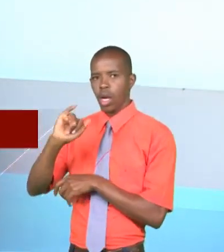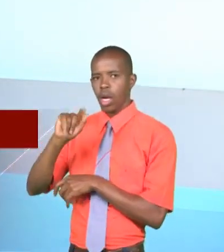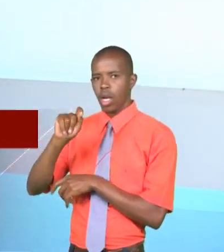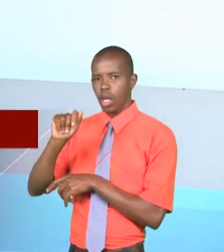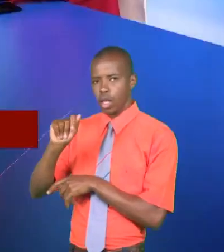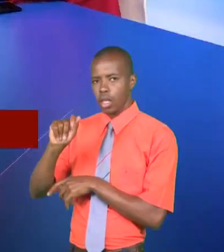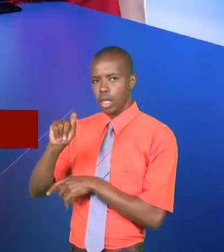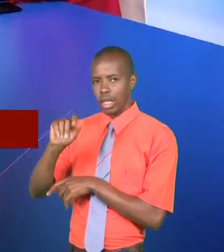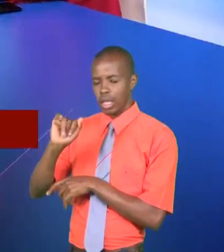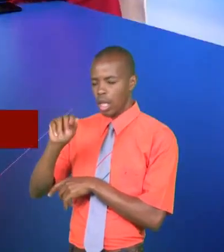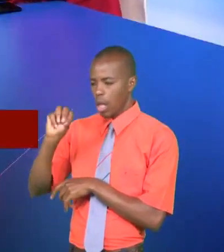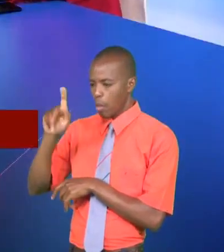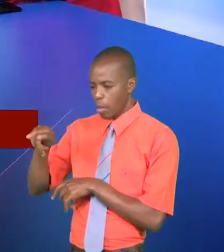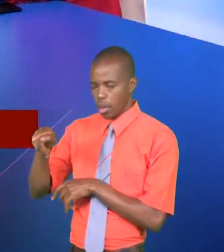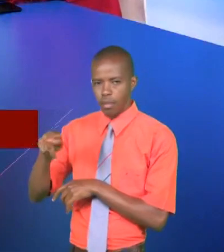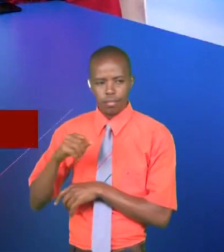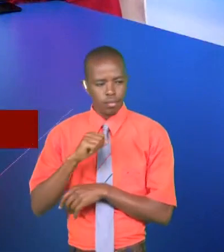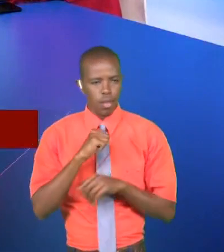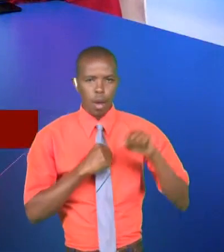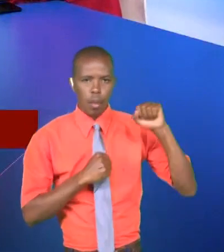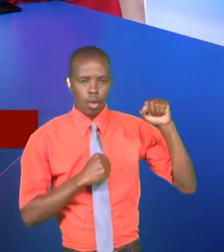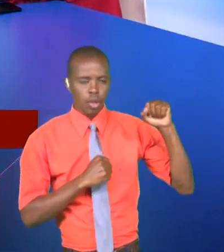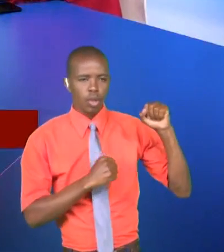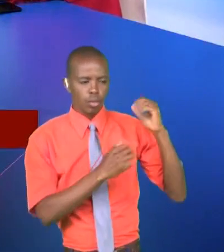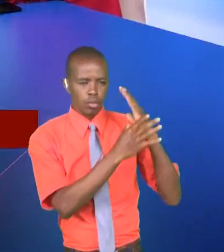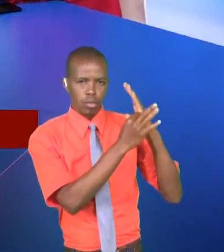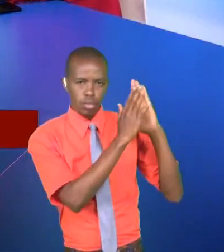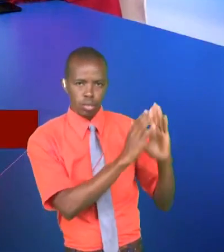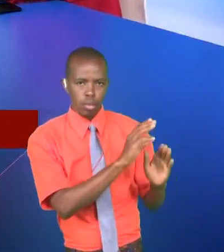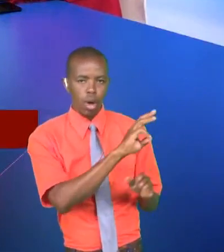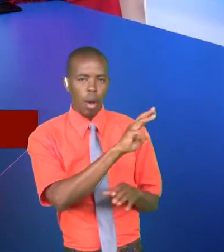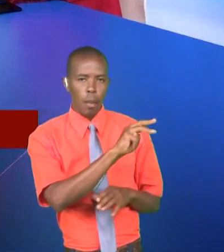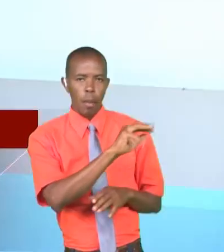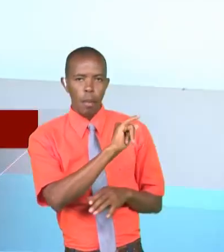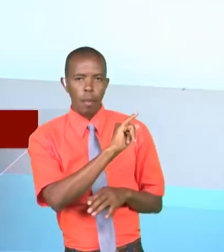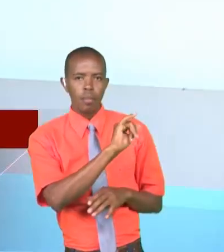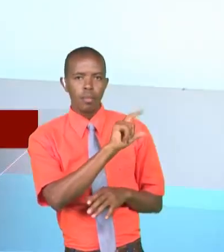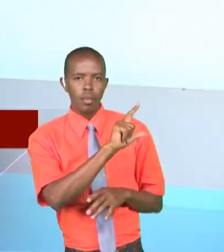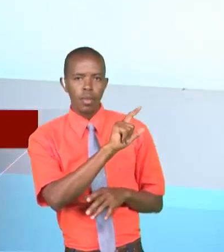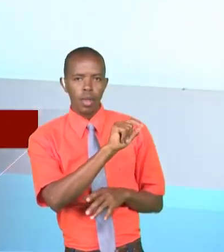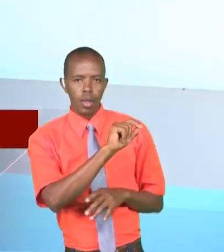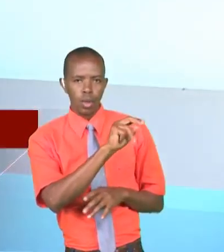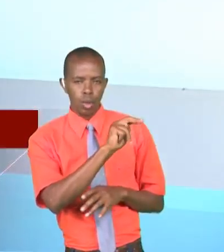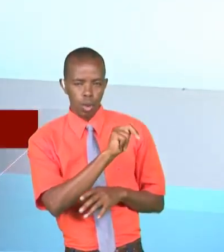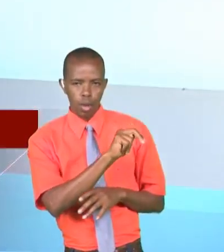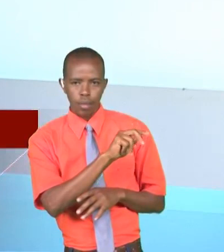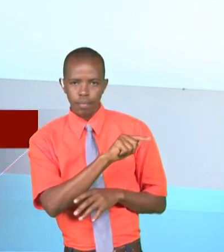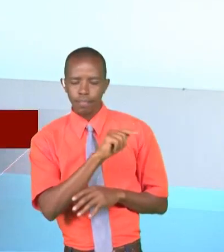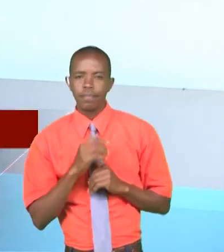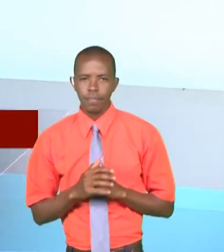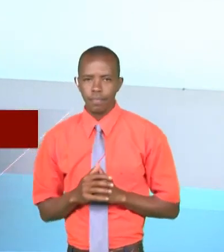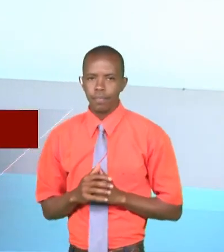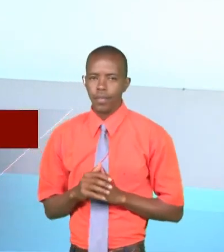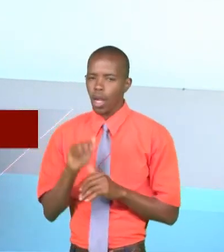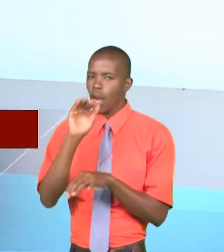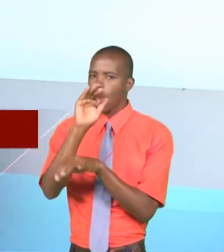Joshua Kimilu and politician and political expert Milton Lucheri. Fatima Gedi should be joining us in just a moment. We